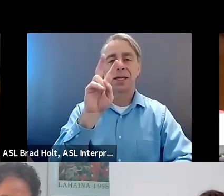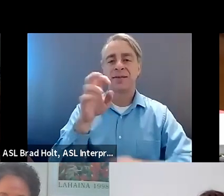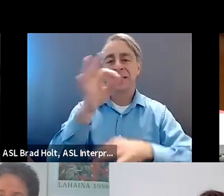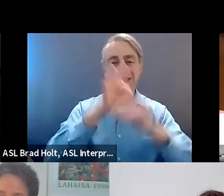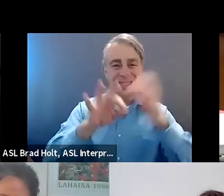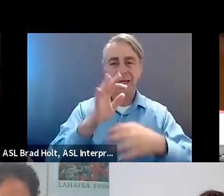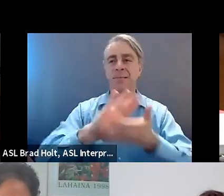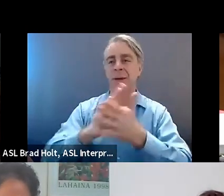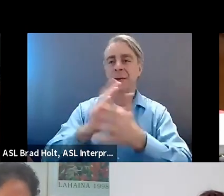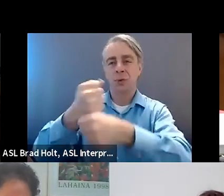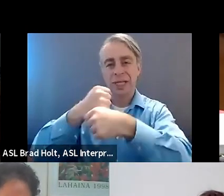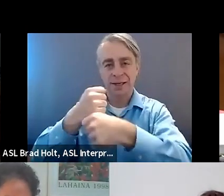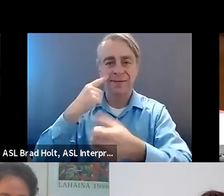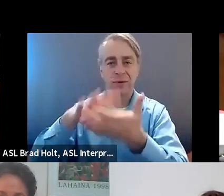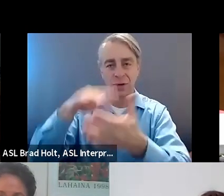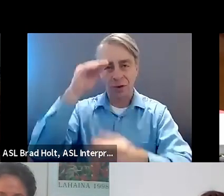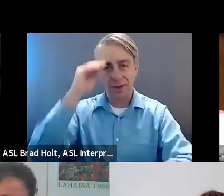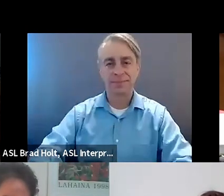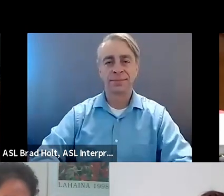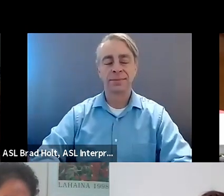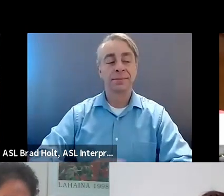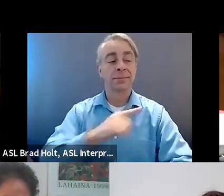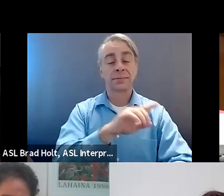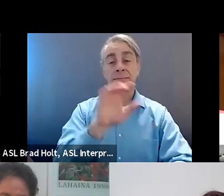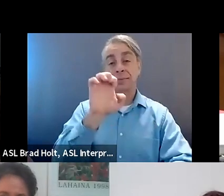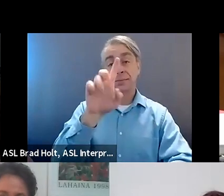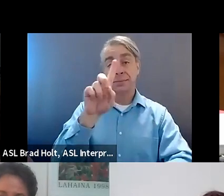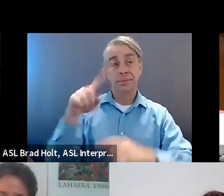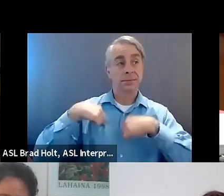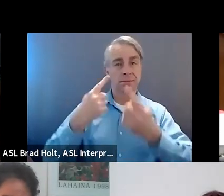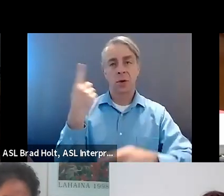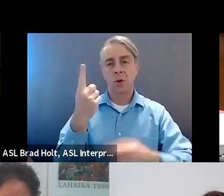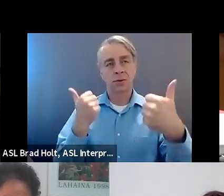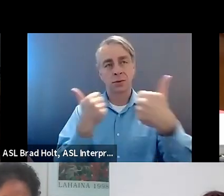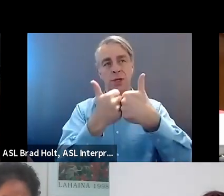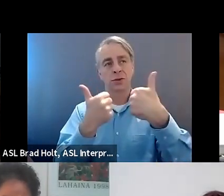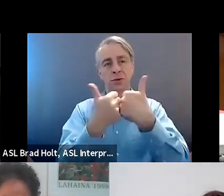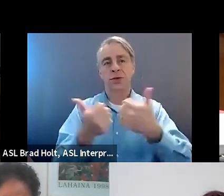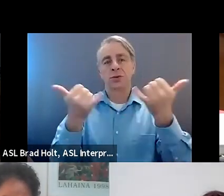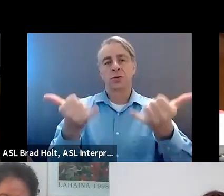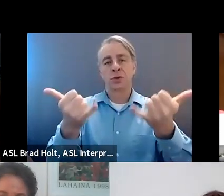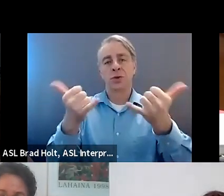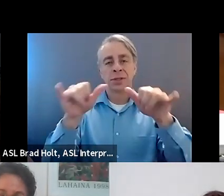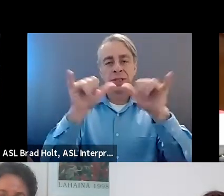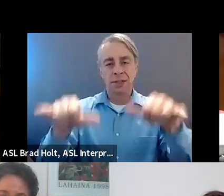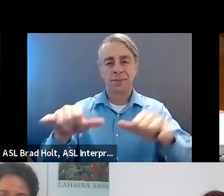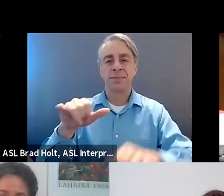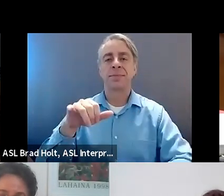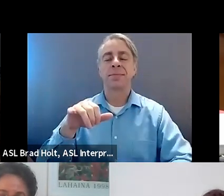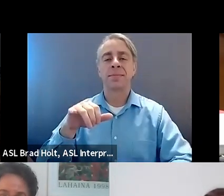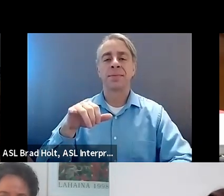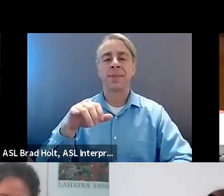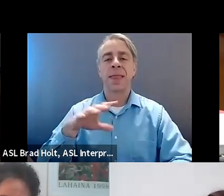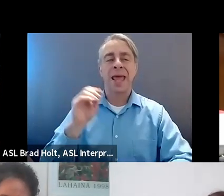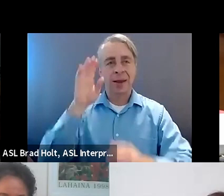as we all know, has challenged the conventional wisdom, the status quo, and inequality in everything that he has done, but always with